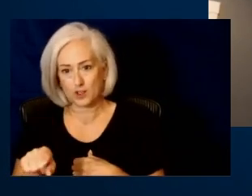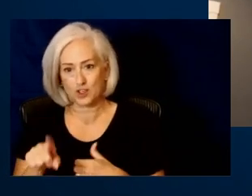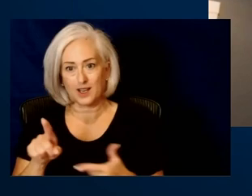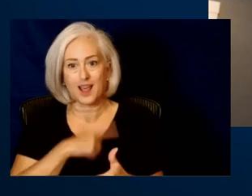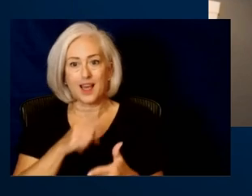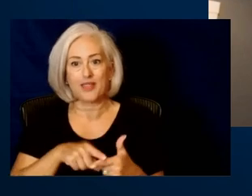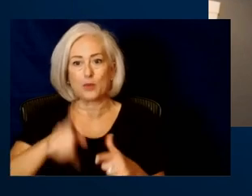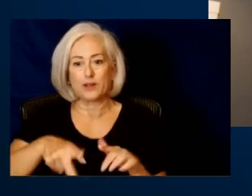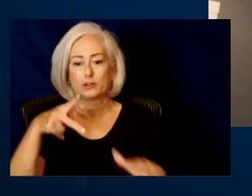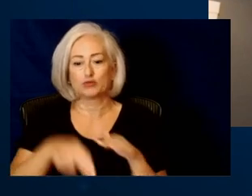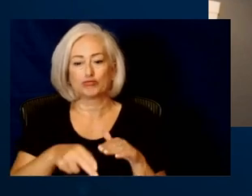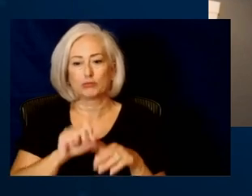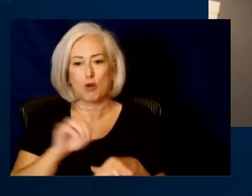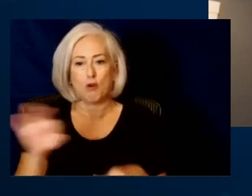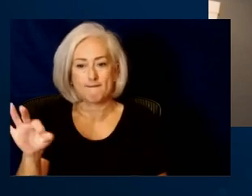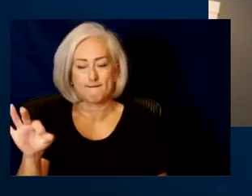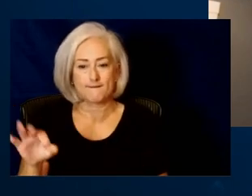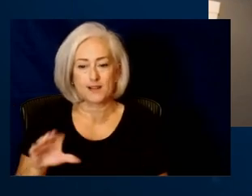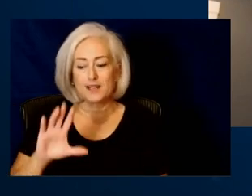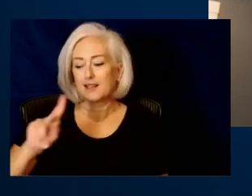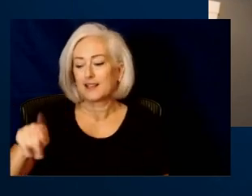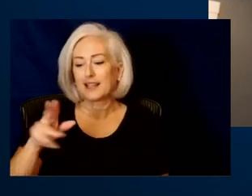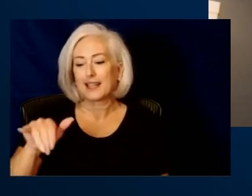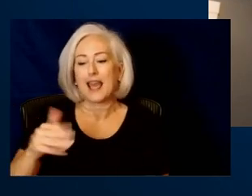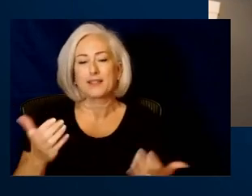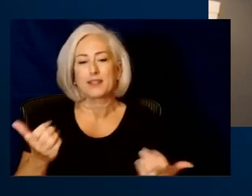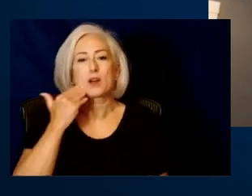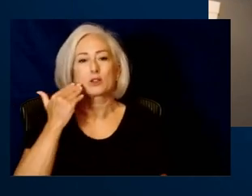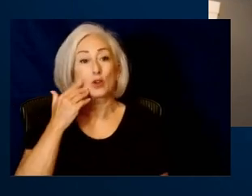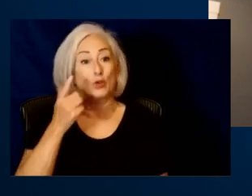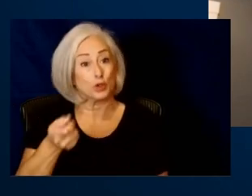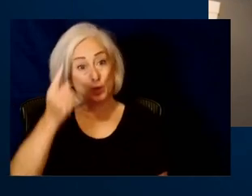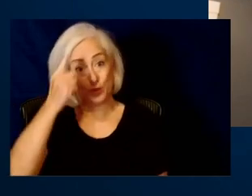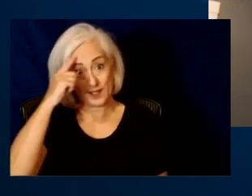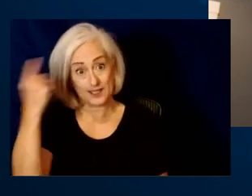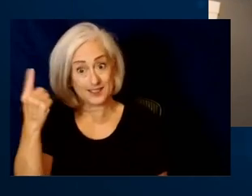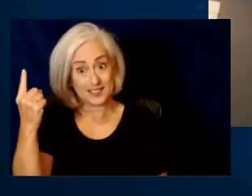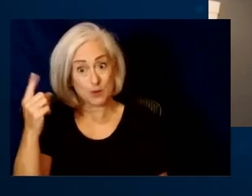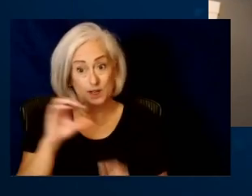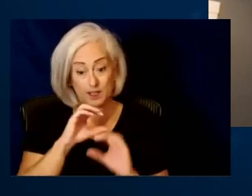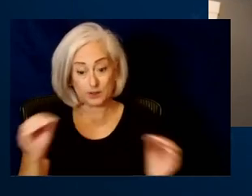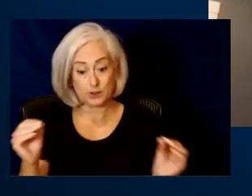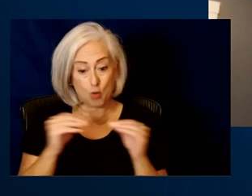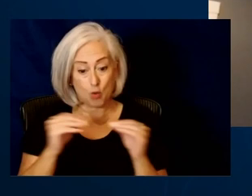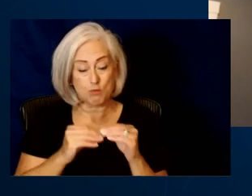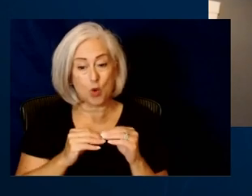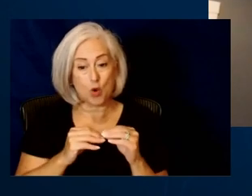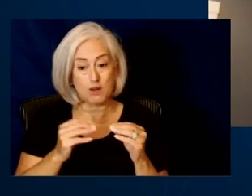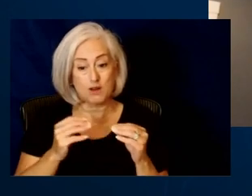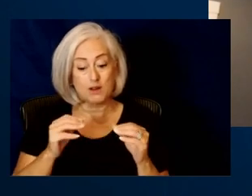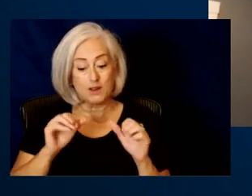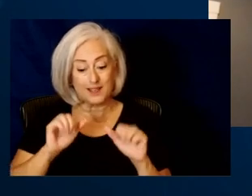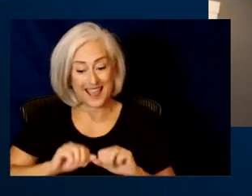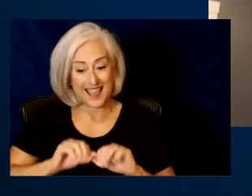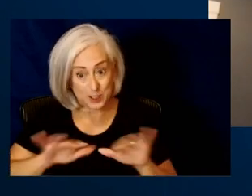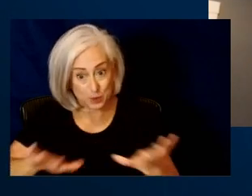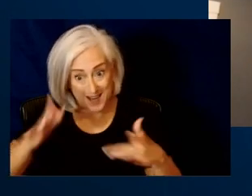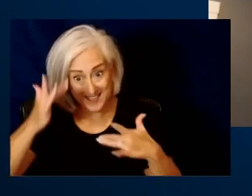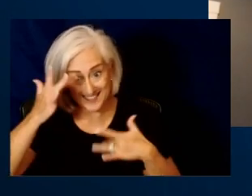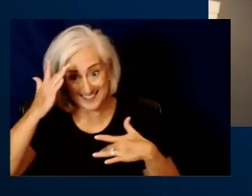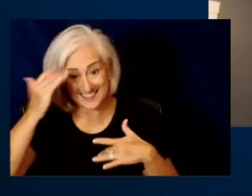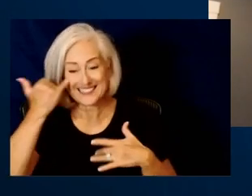off. Kathy wants to know, do you think someone is no longer contagious if they still test